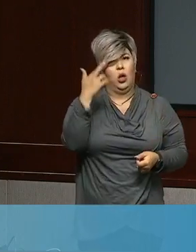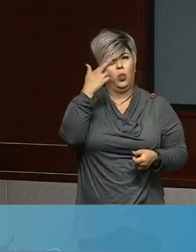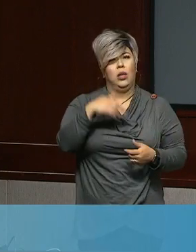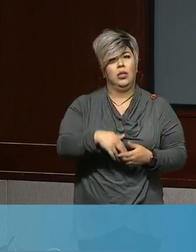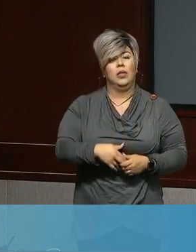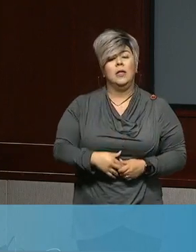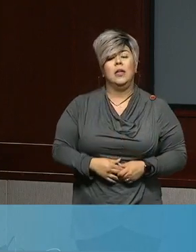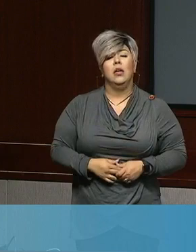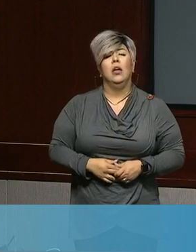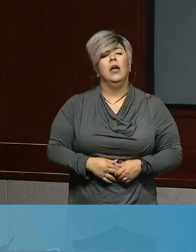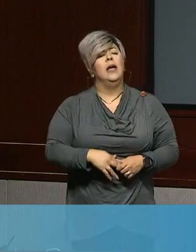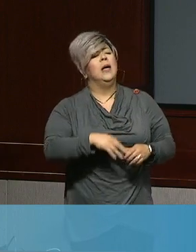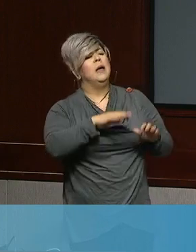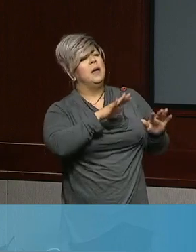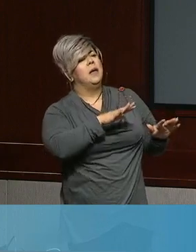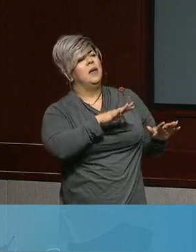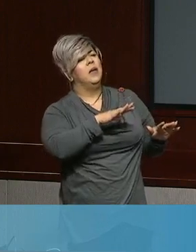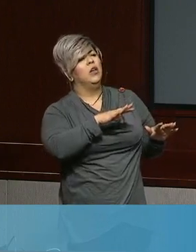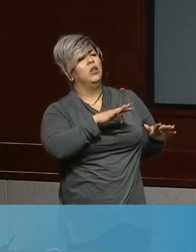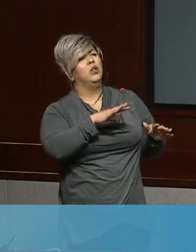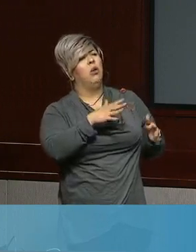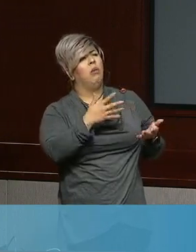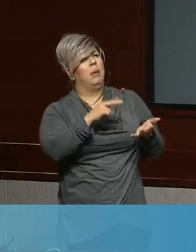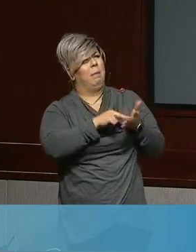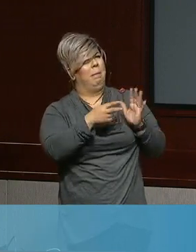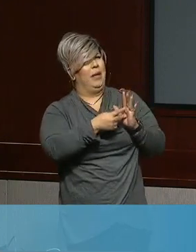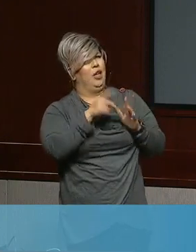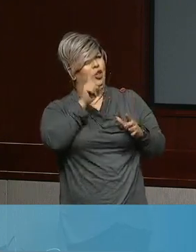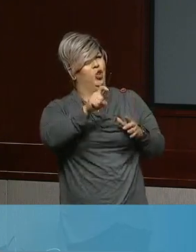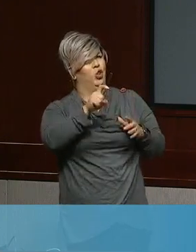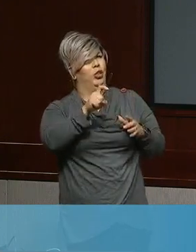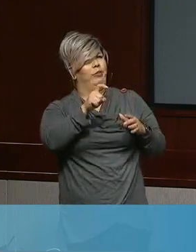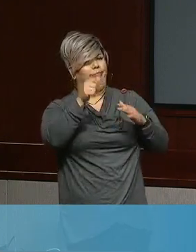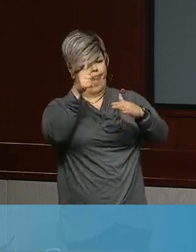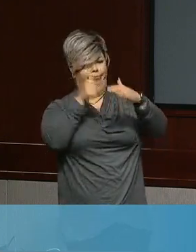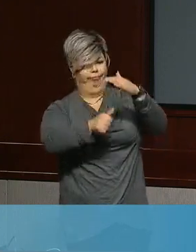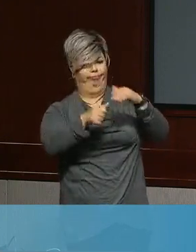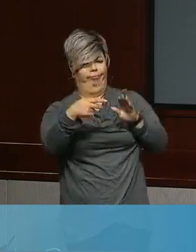Wouldn't they be counted under the non-residents on the Kern County dashboard page then?